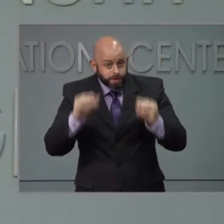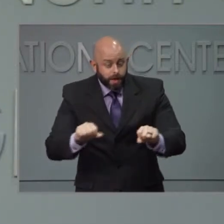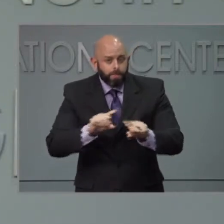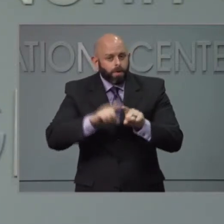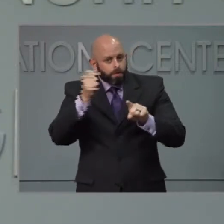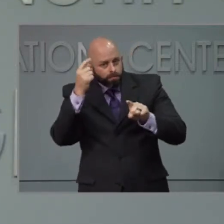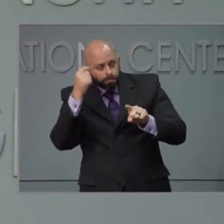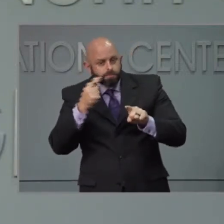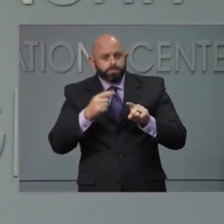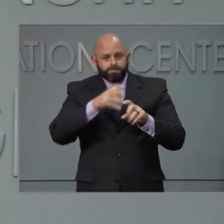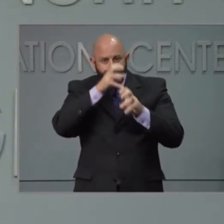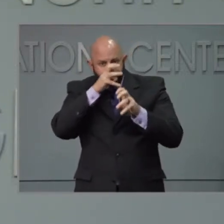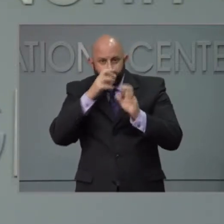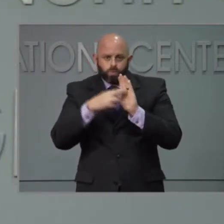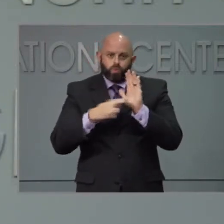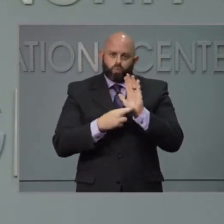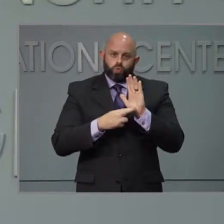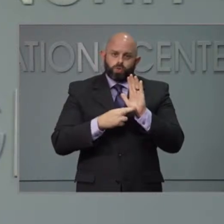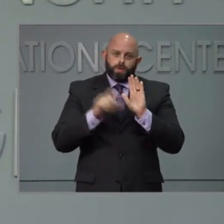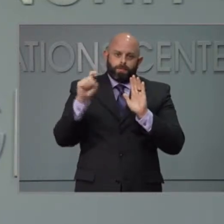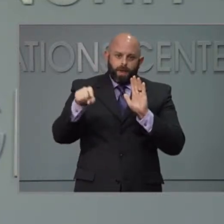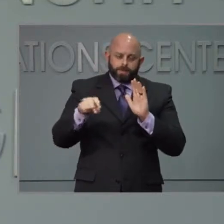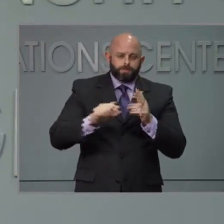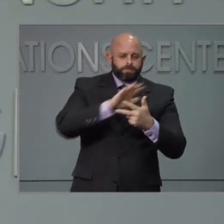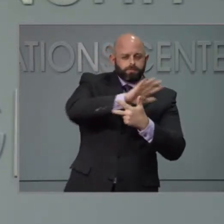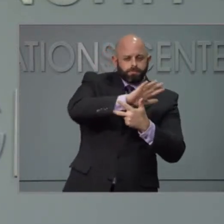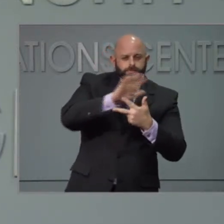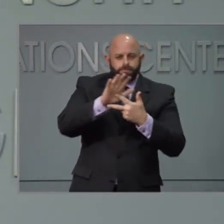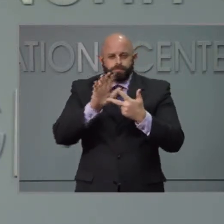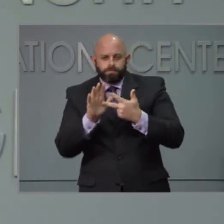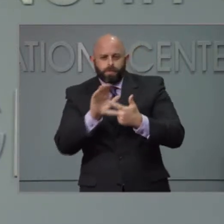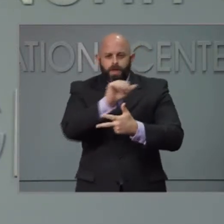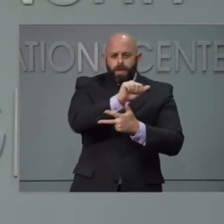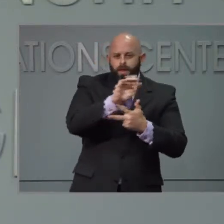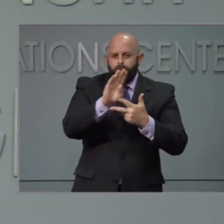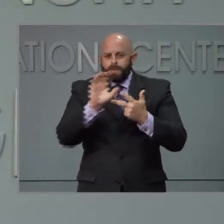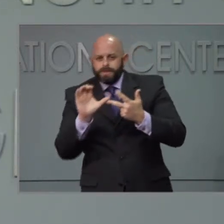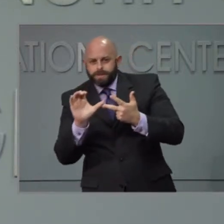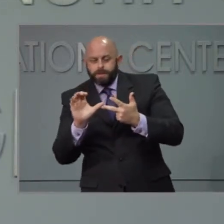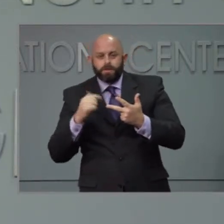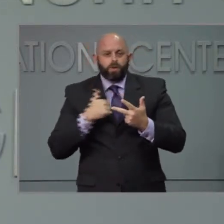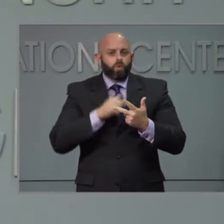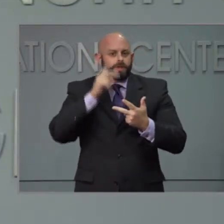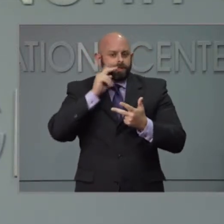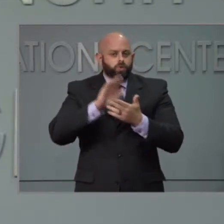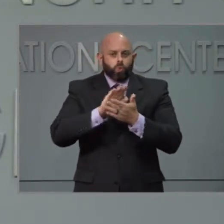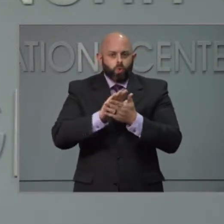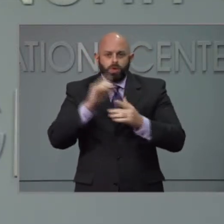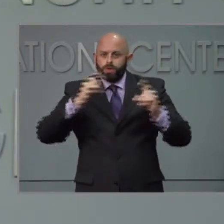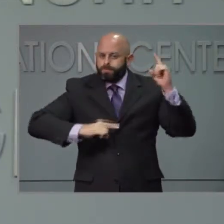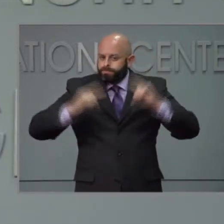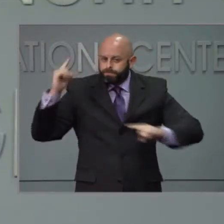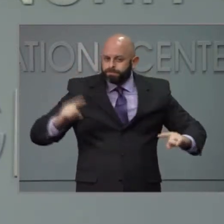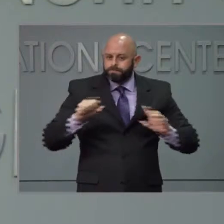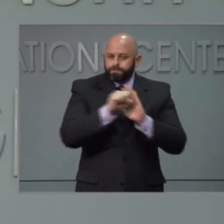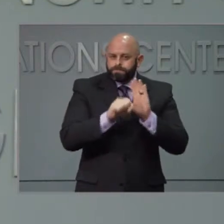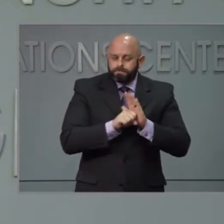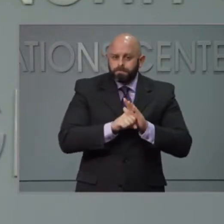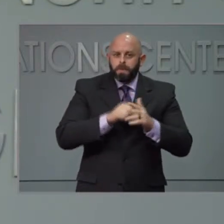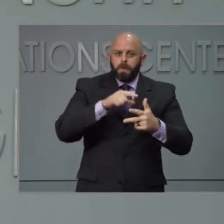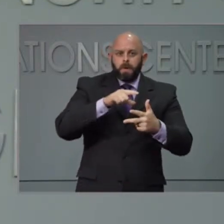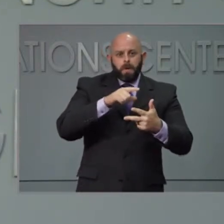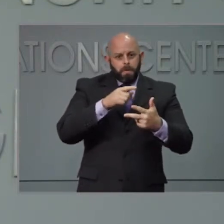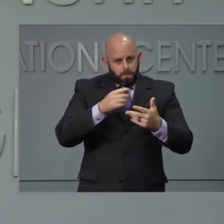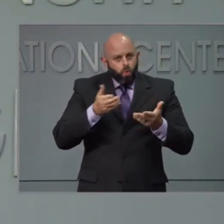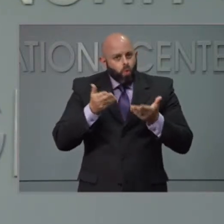safety measures there as well. And we see schools all over the state adopting all of these